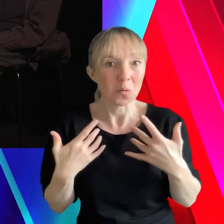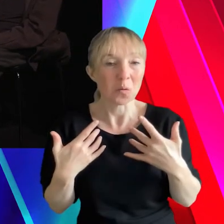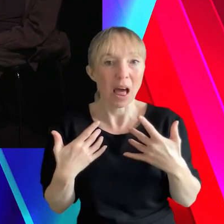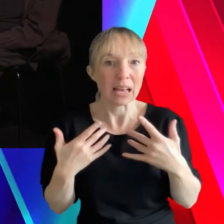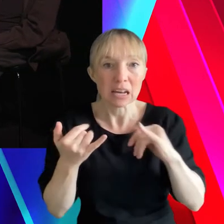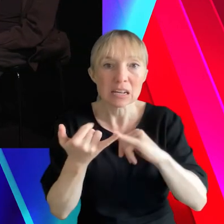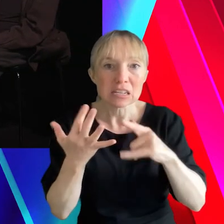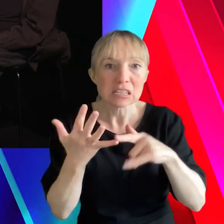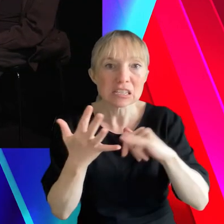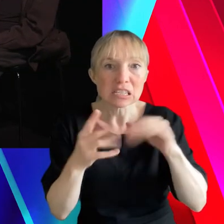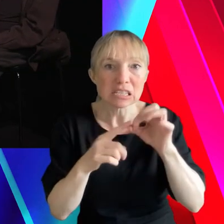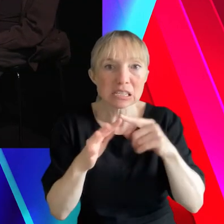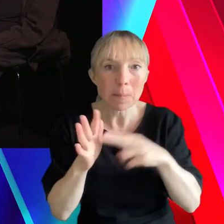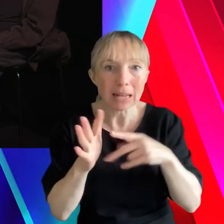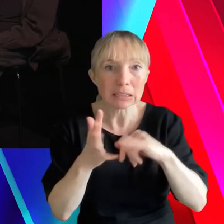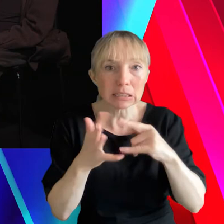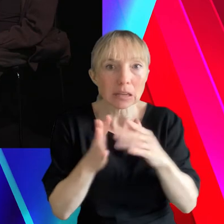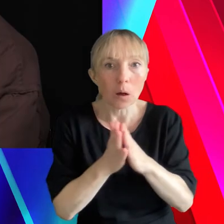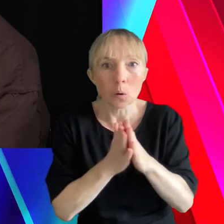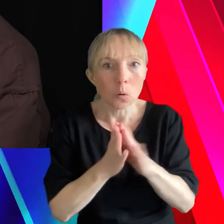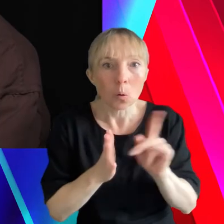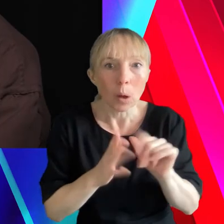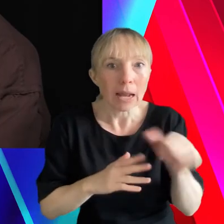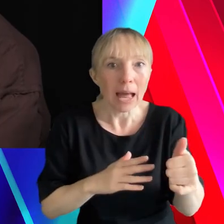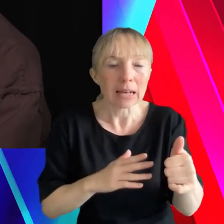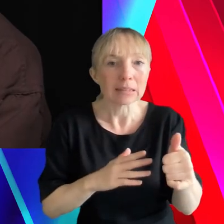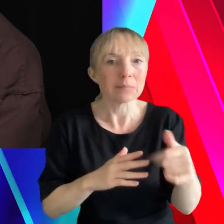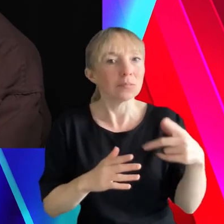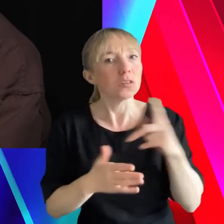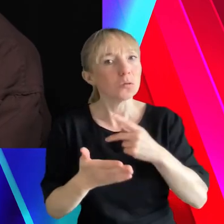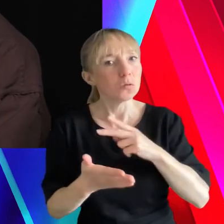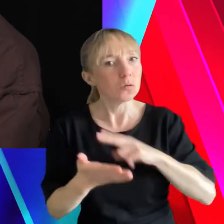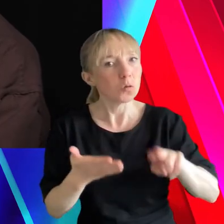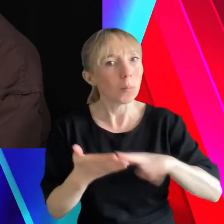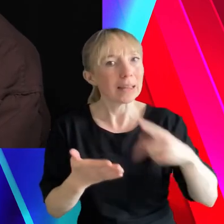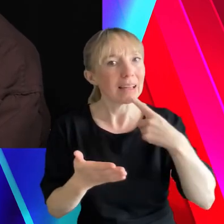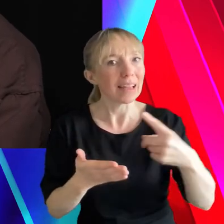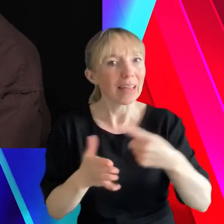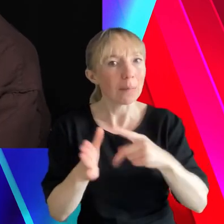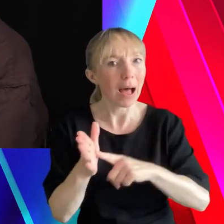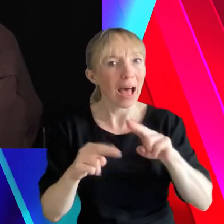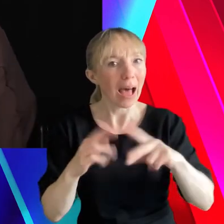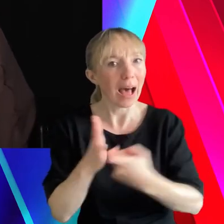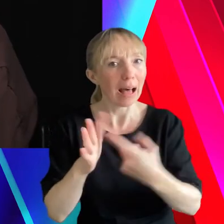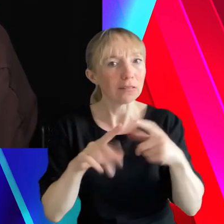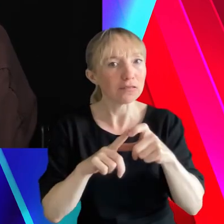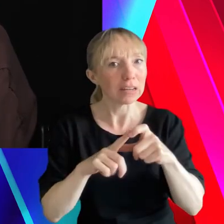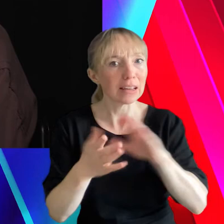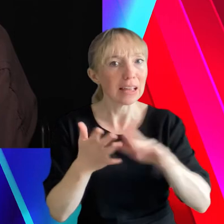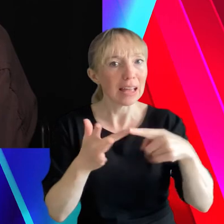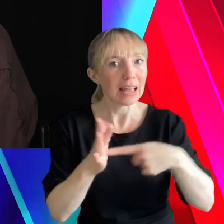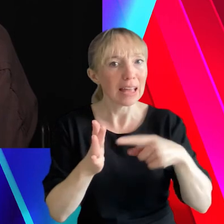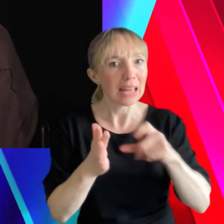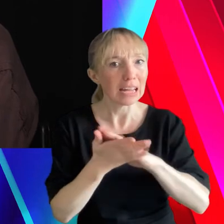Alfred Hitchcock. But Alfred Hitchcock really, I don't think he made a single film that held a lighted candle to one